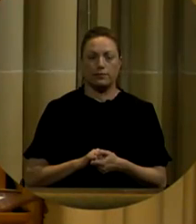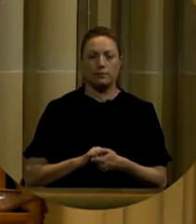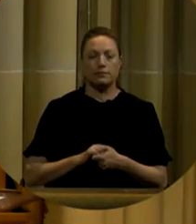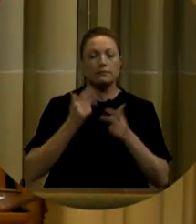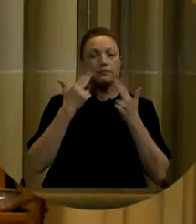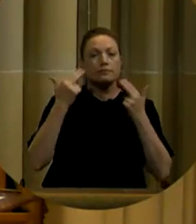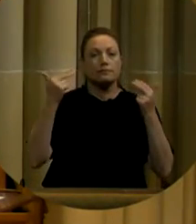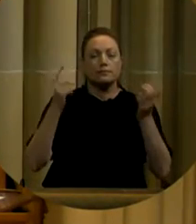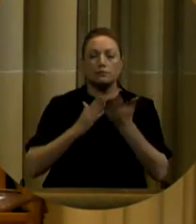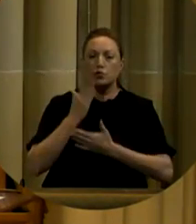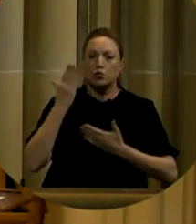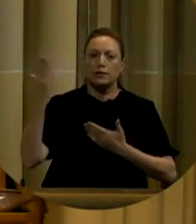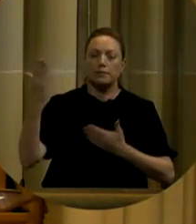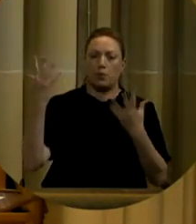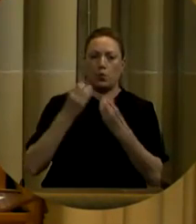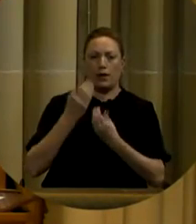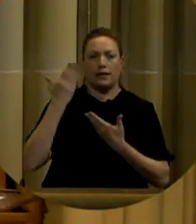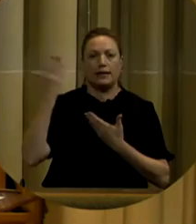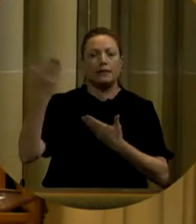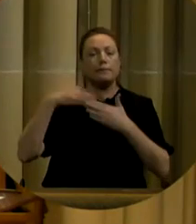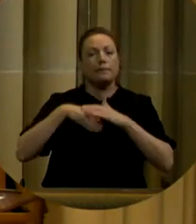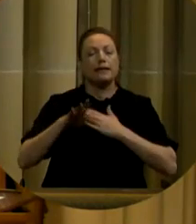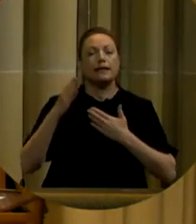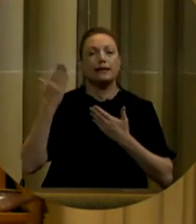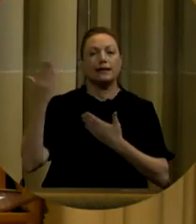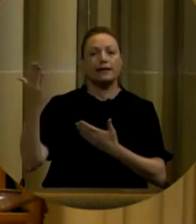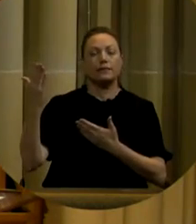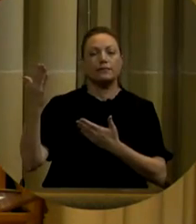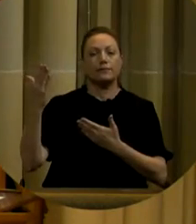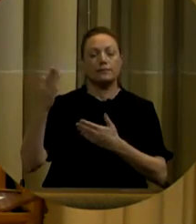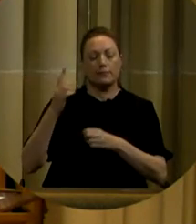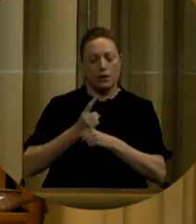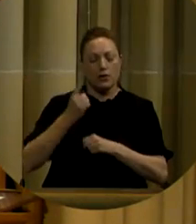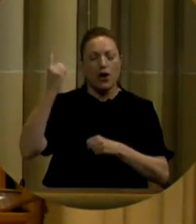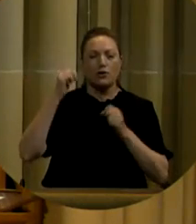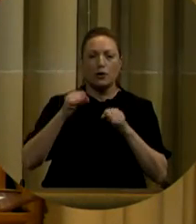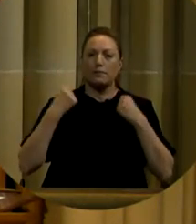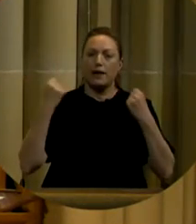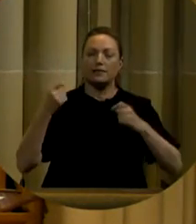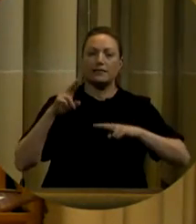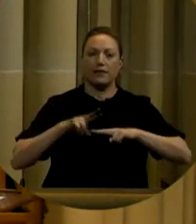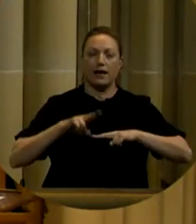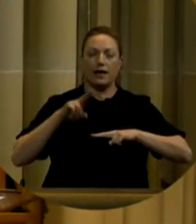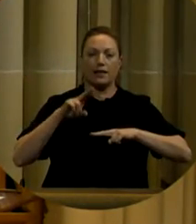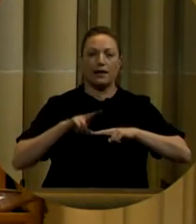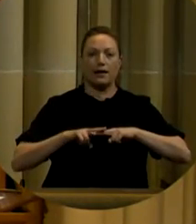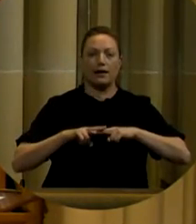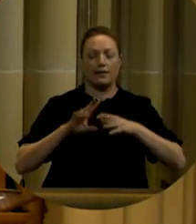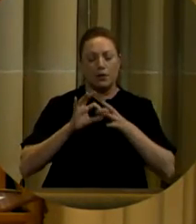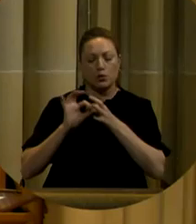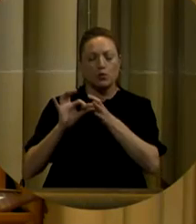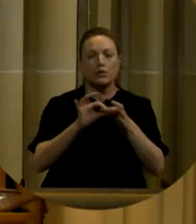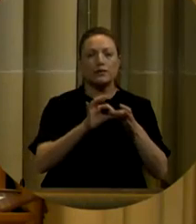Through him and with him and in him, O God, Almighty Father, in